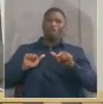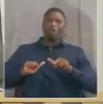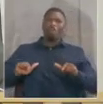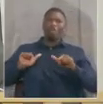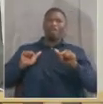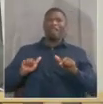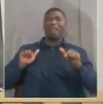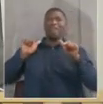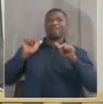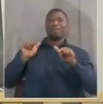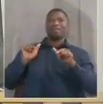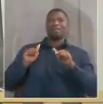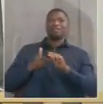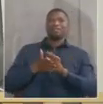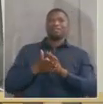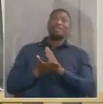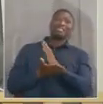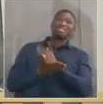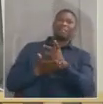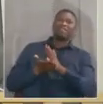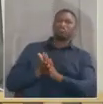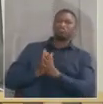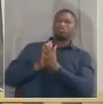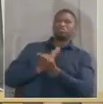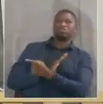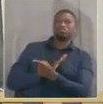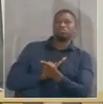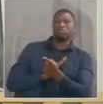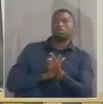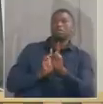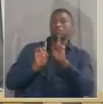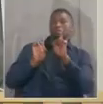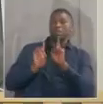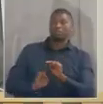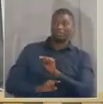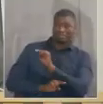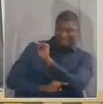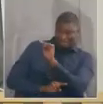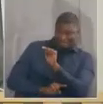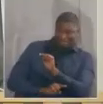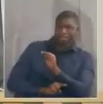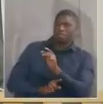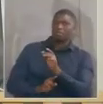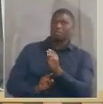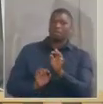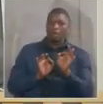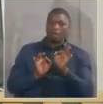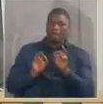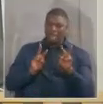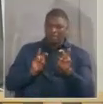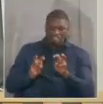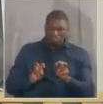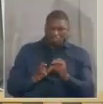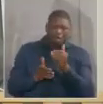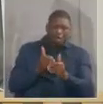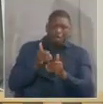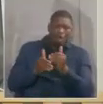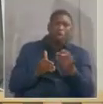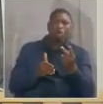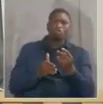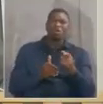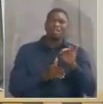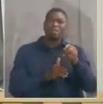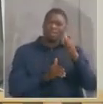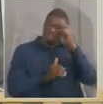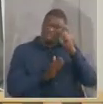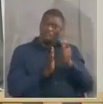were compromised, and that more especially it did not have an investigation and prosecutorial